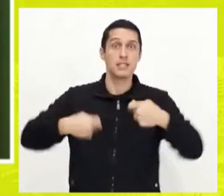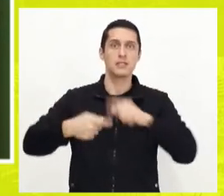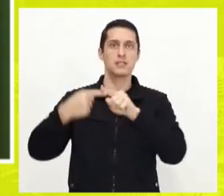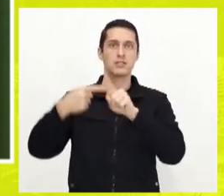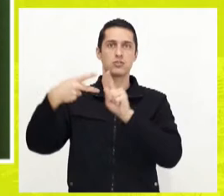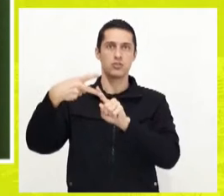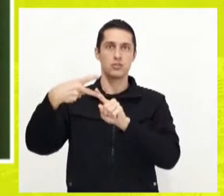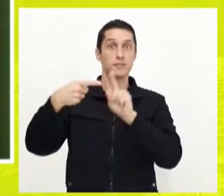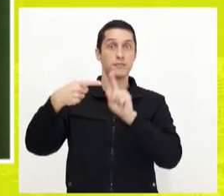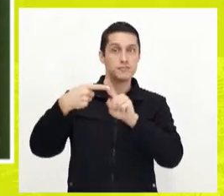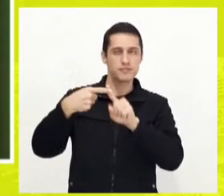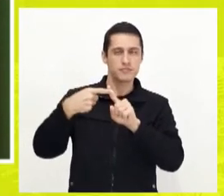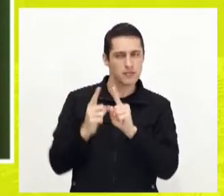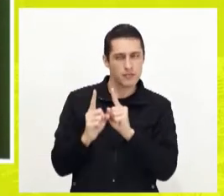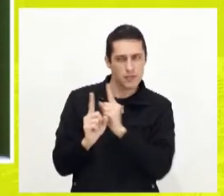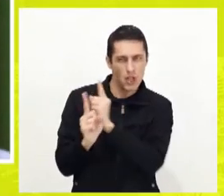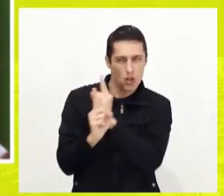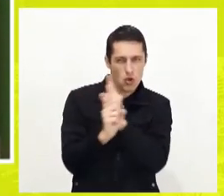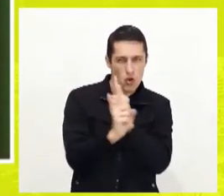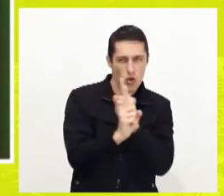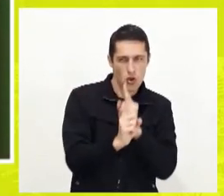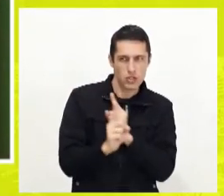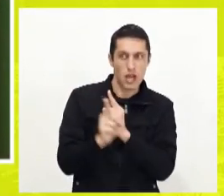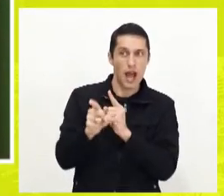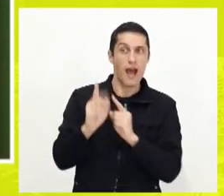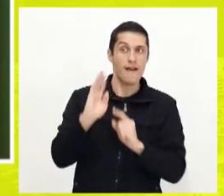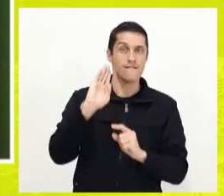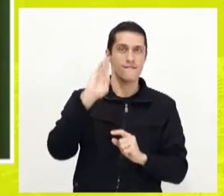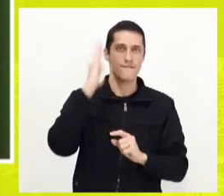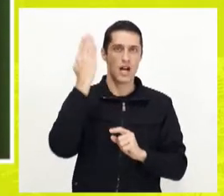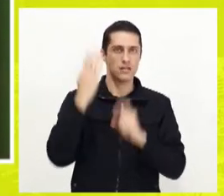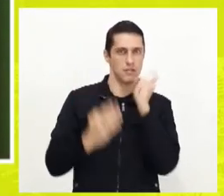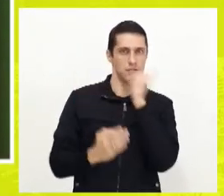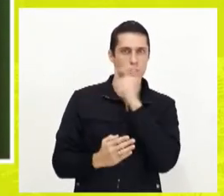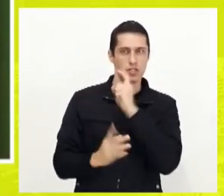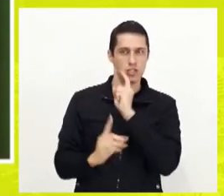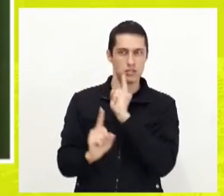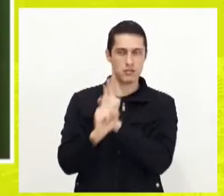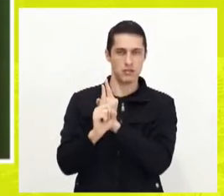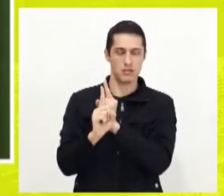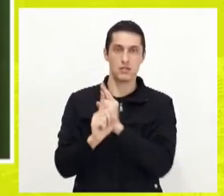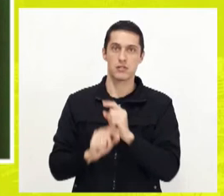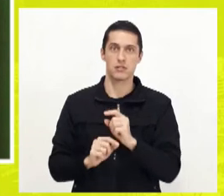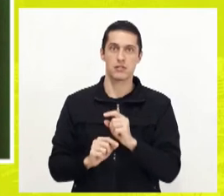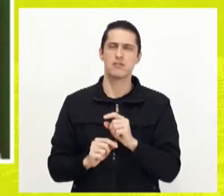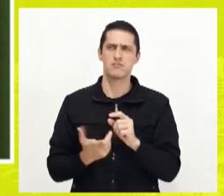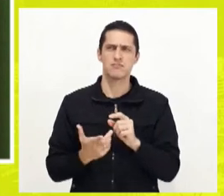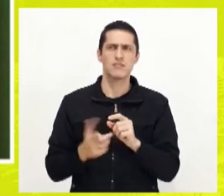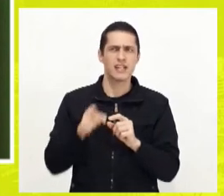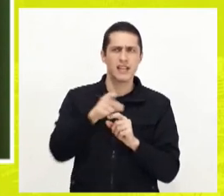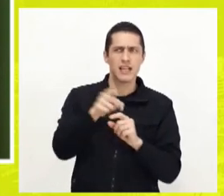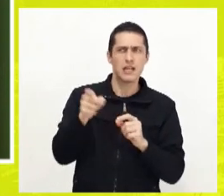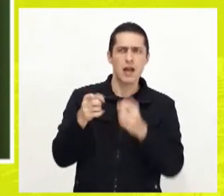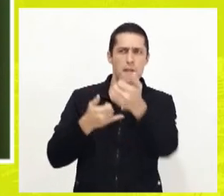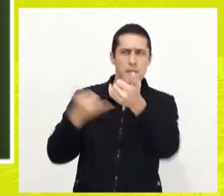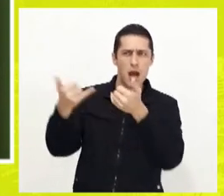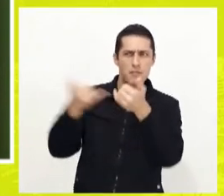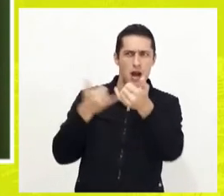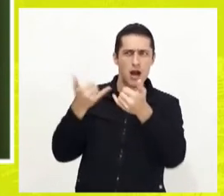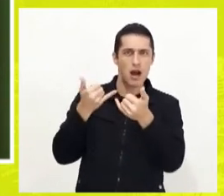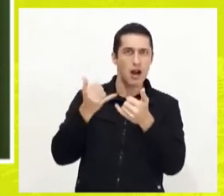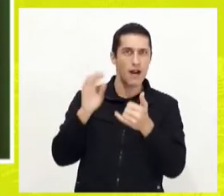two areas to detect narratives which could bring misinformation and when i talk about misinformation